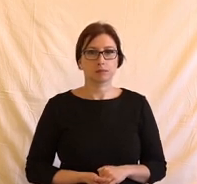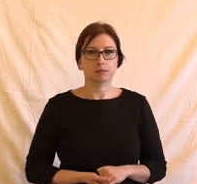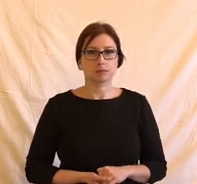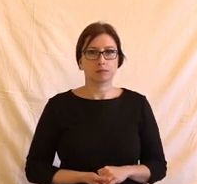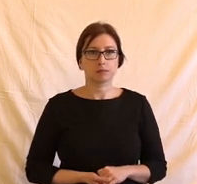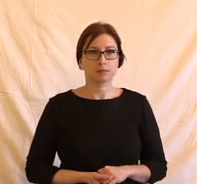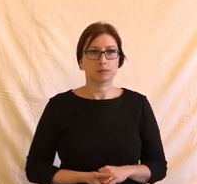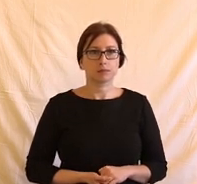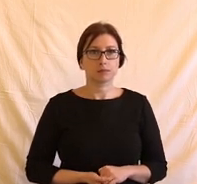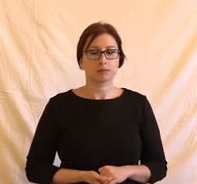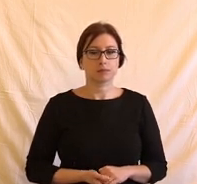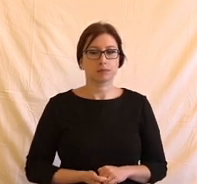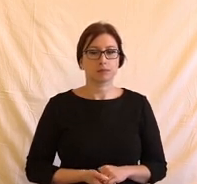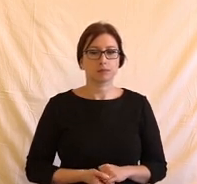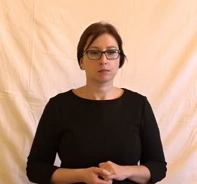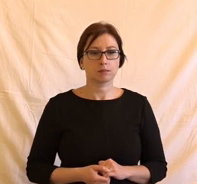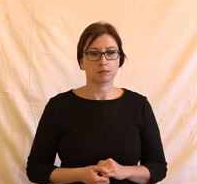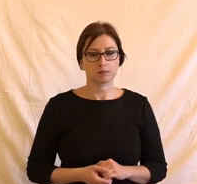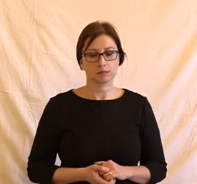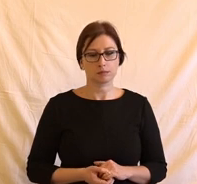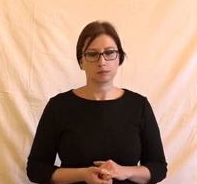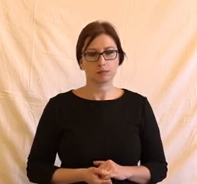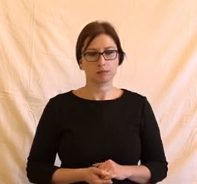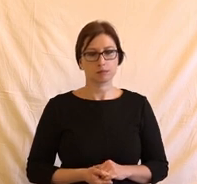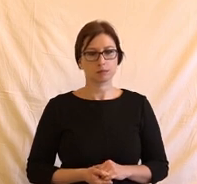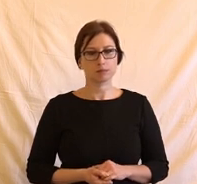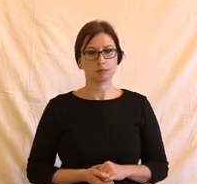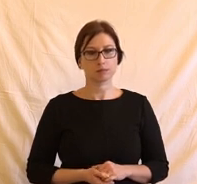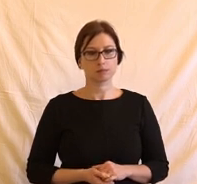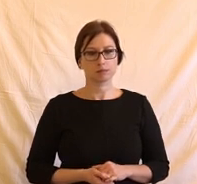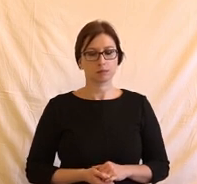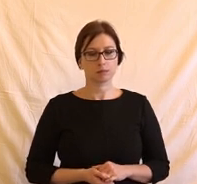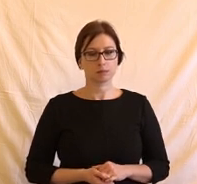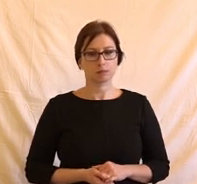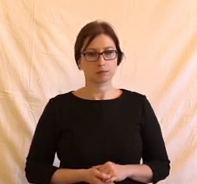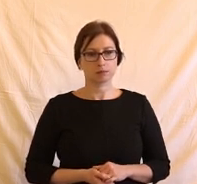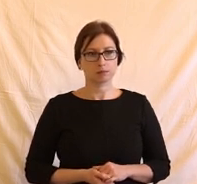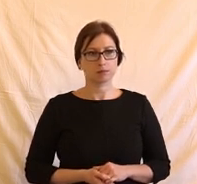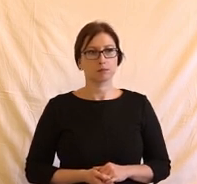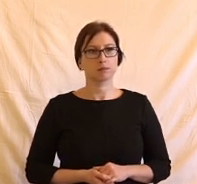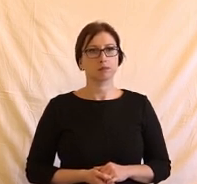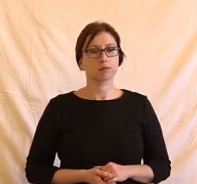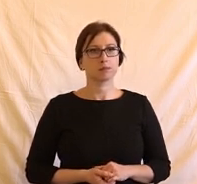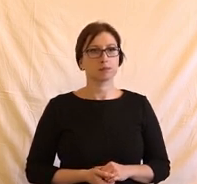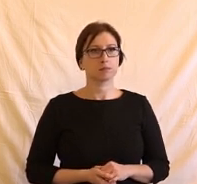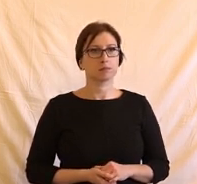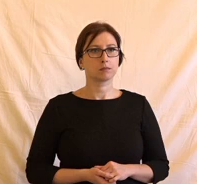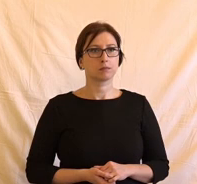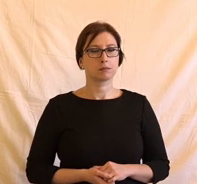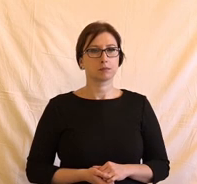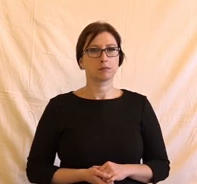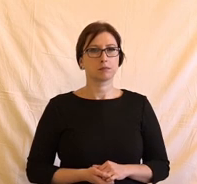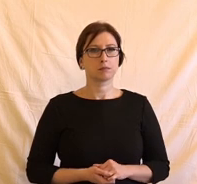means that those people who can't interact in a digital way need to have access points so that they